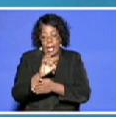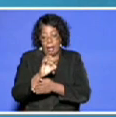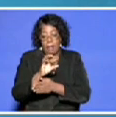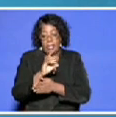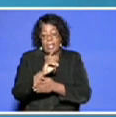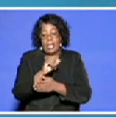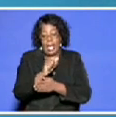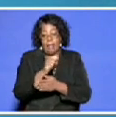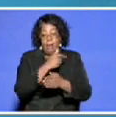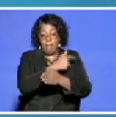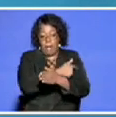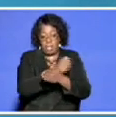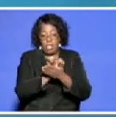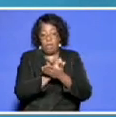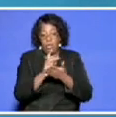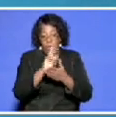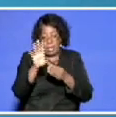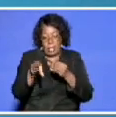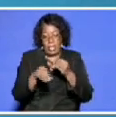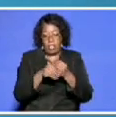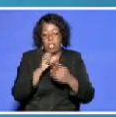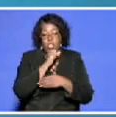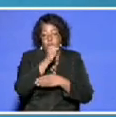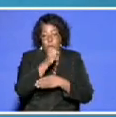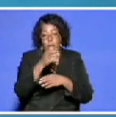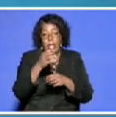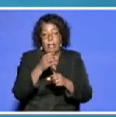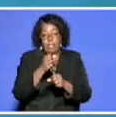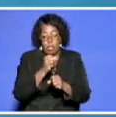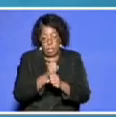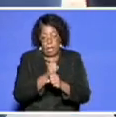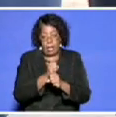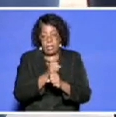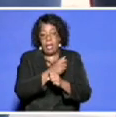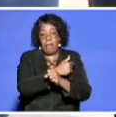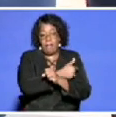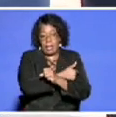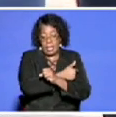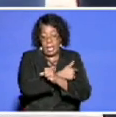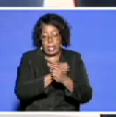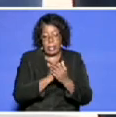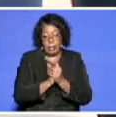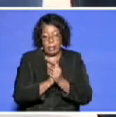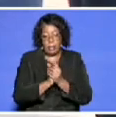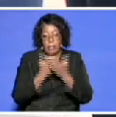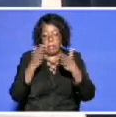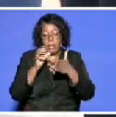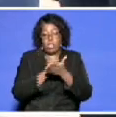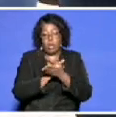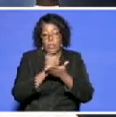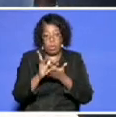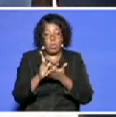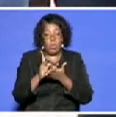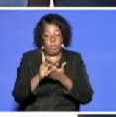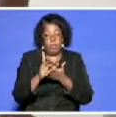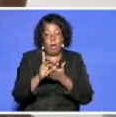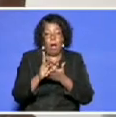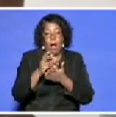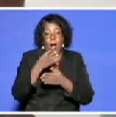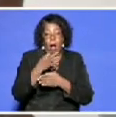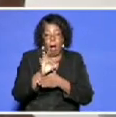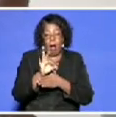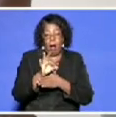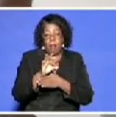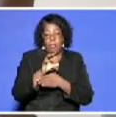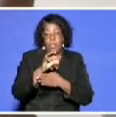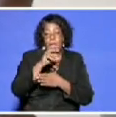of a vaccine may now instill additional confidence to get vaccinated. The full approval of the Pfizer vaccine comes as the Bahamas just last